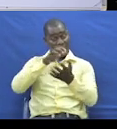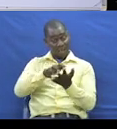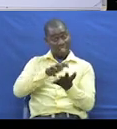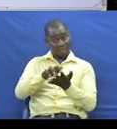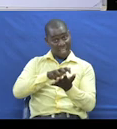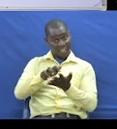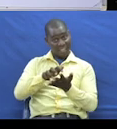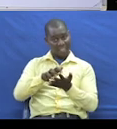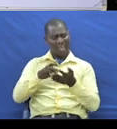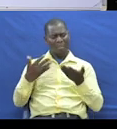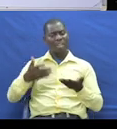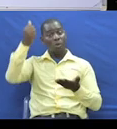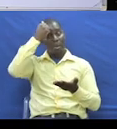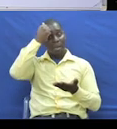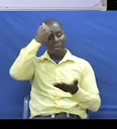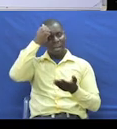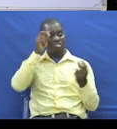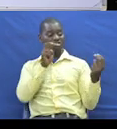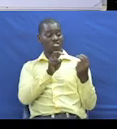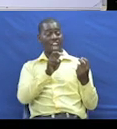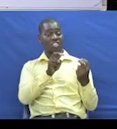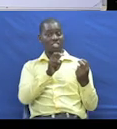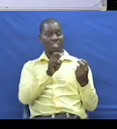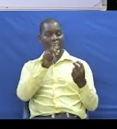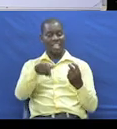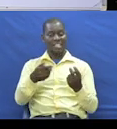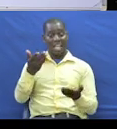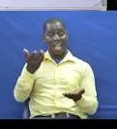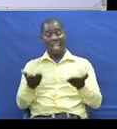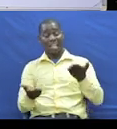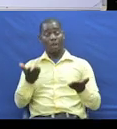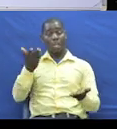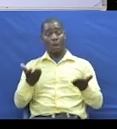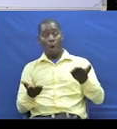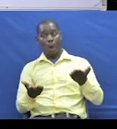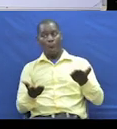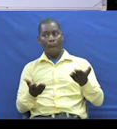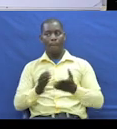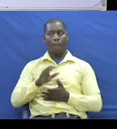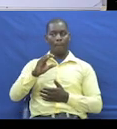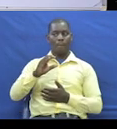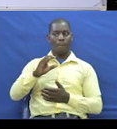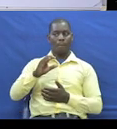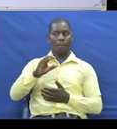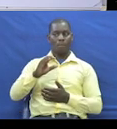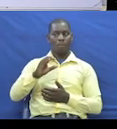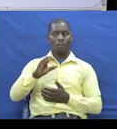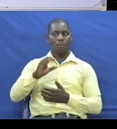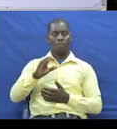assignment, finalize it. But remember that the charge is going to be in coulomb. Make sure that this is in